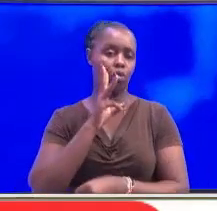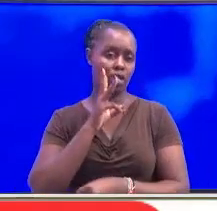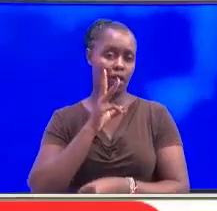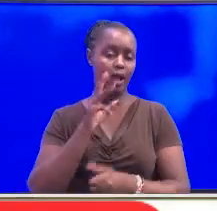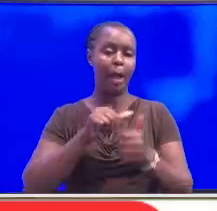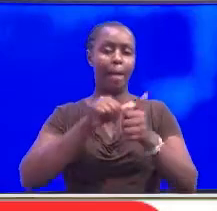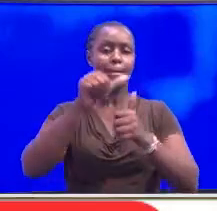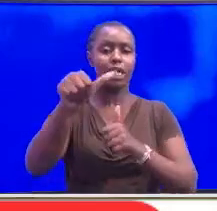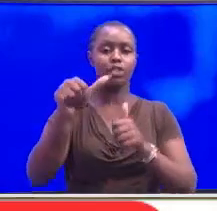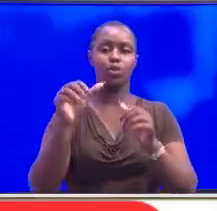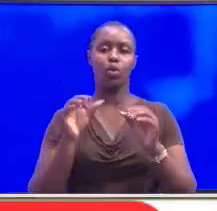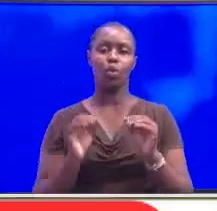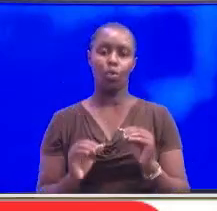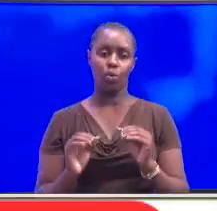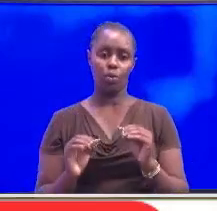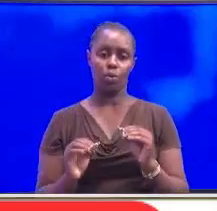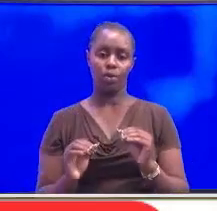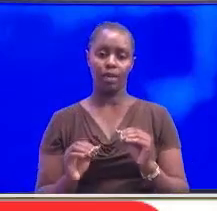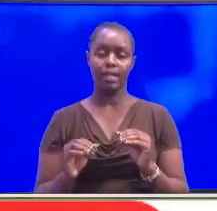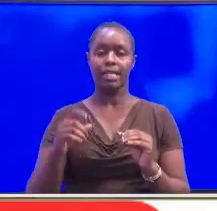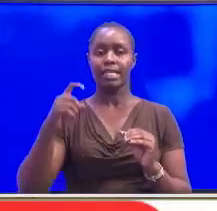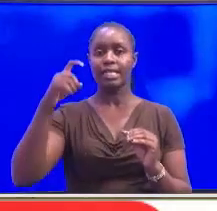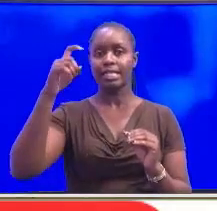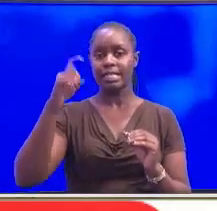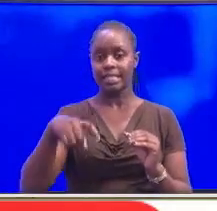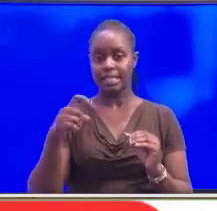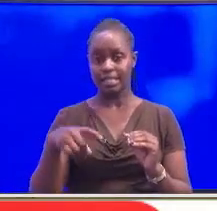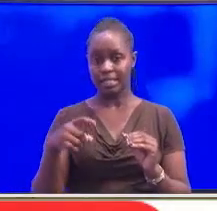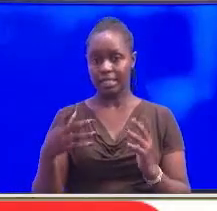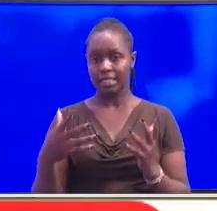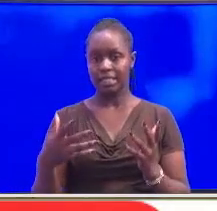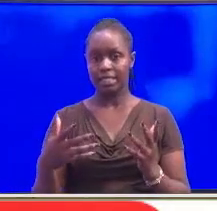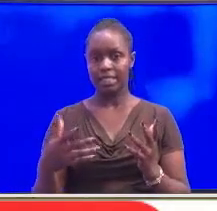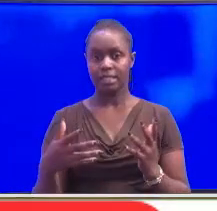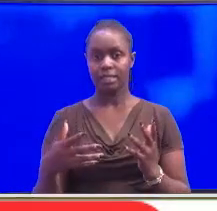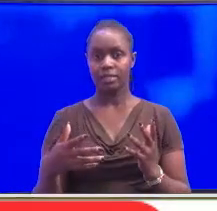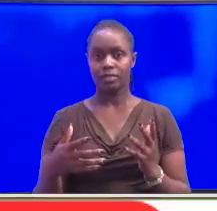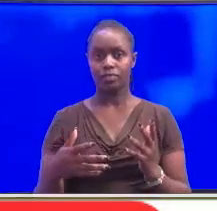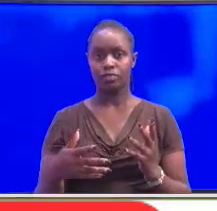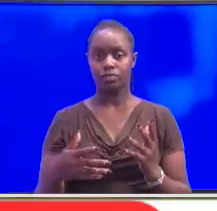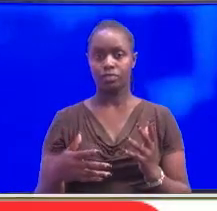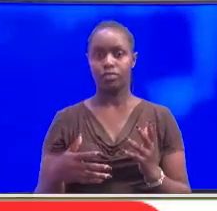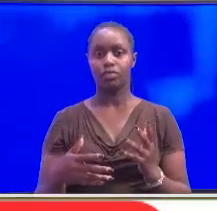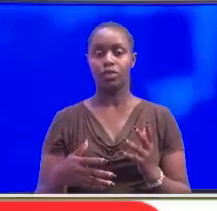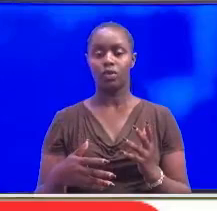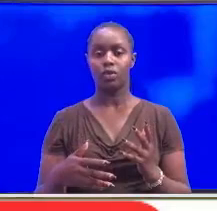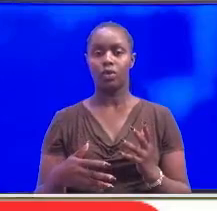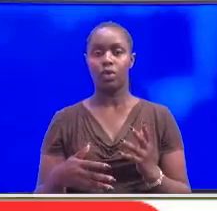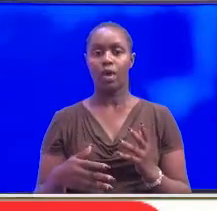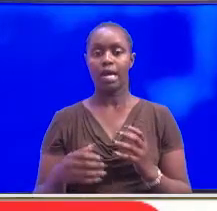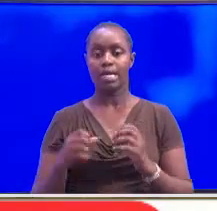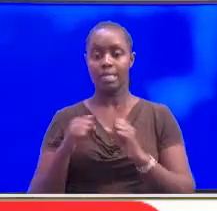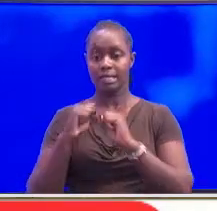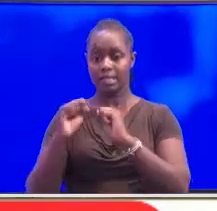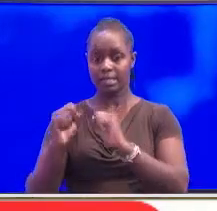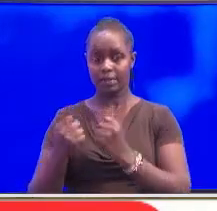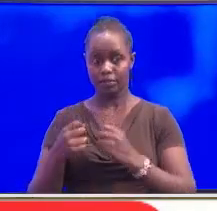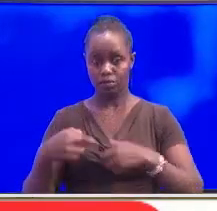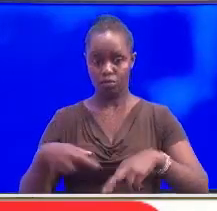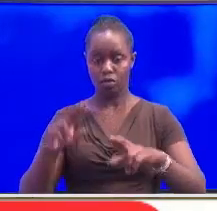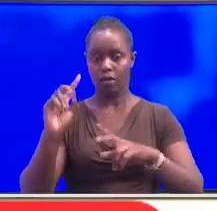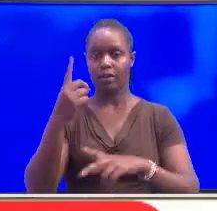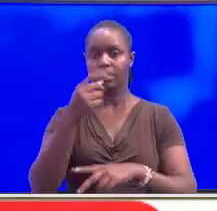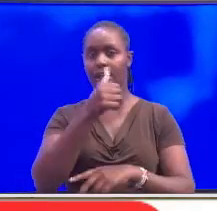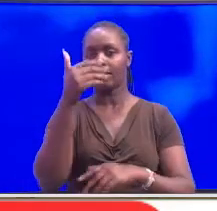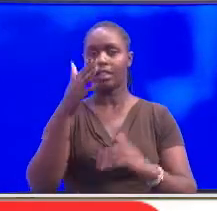actually pass. So they should put road safety first instead of the convenience of the